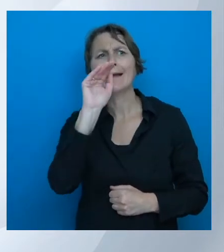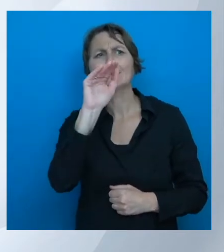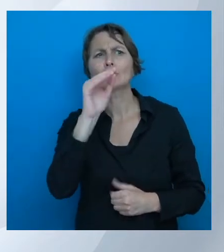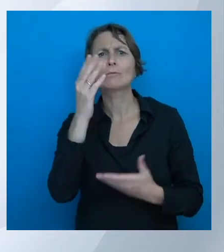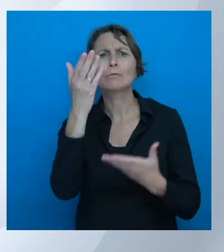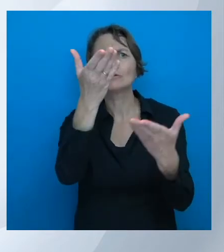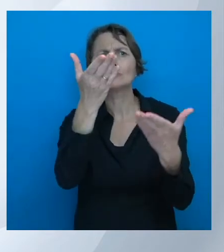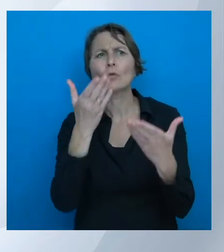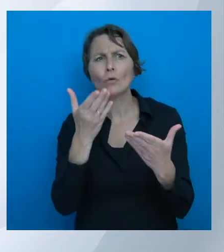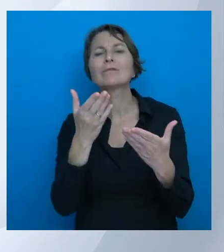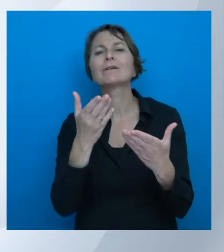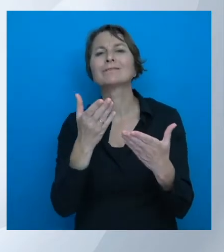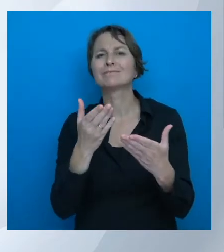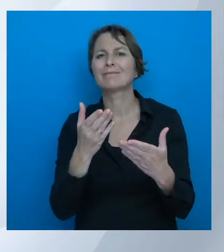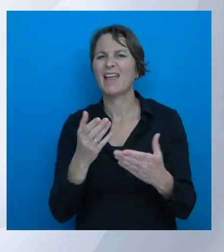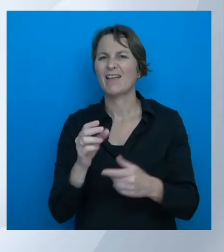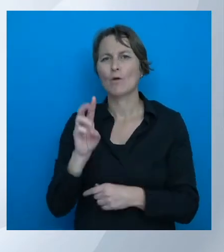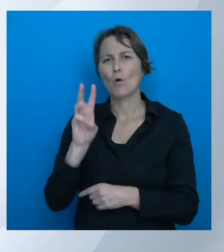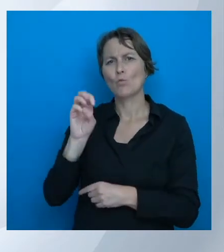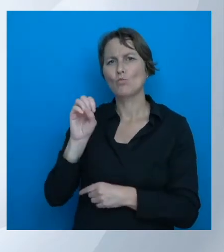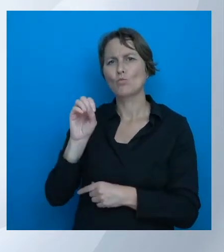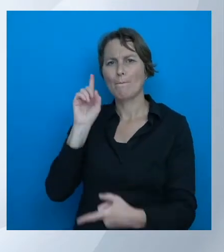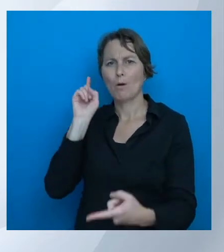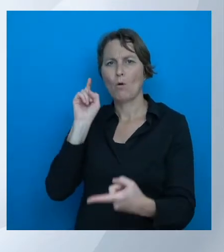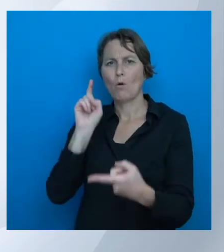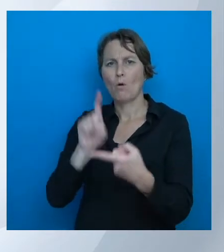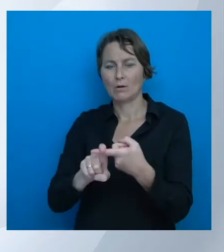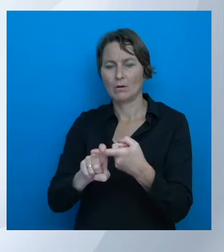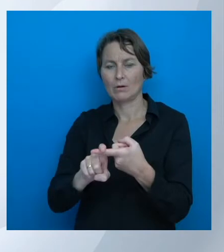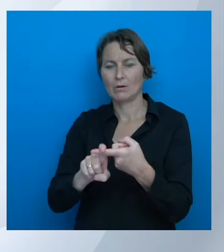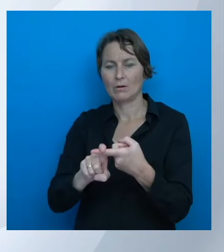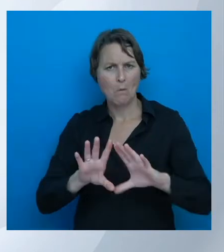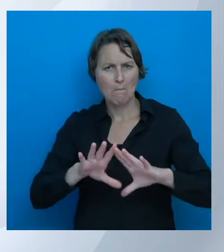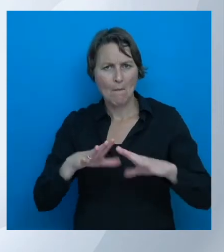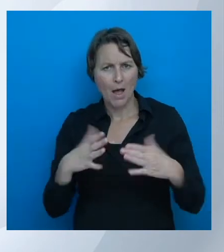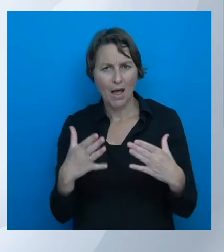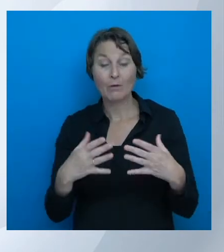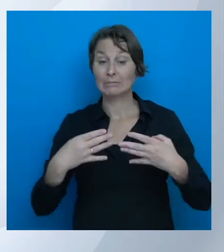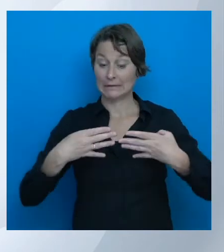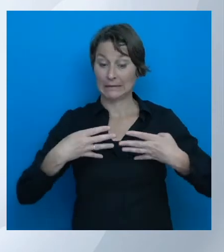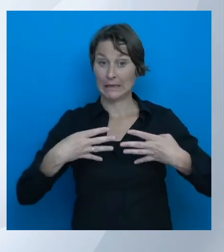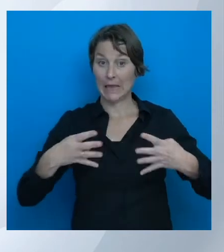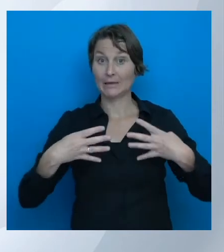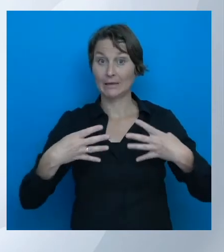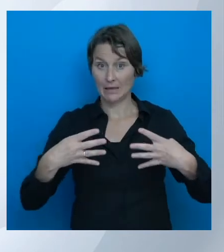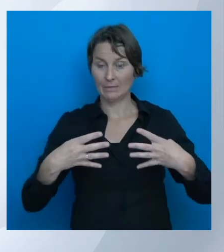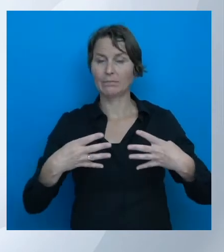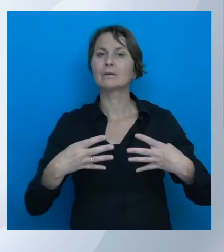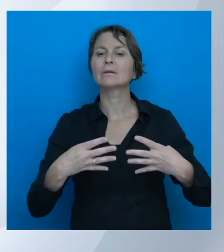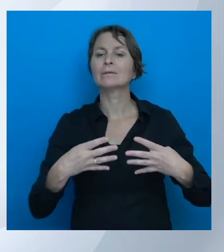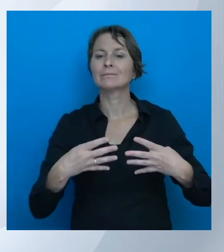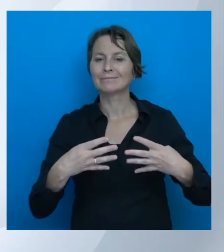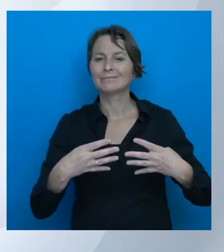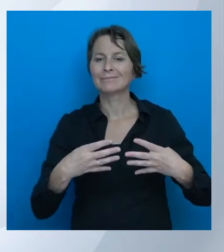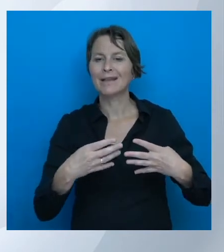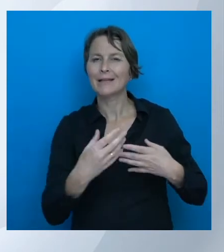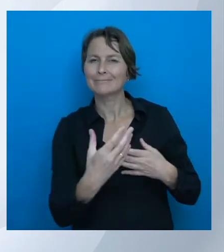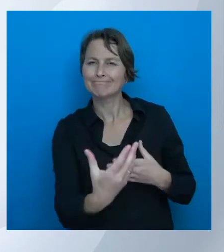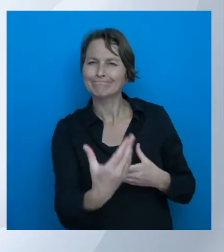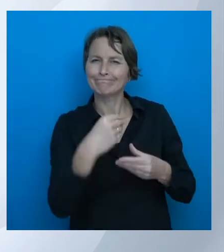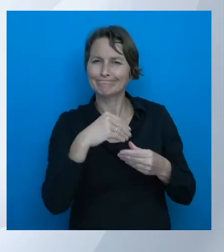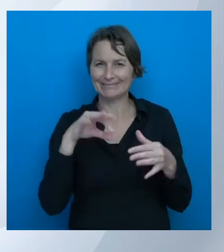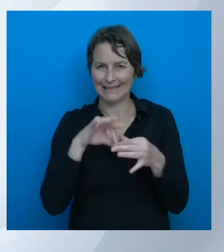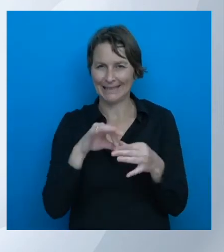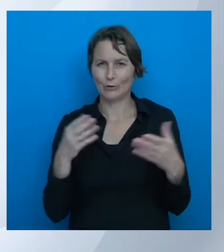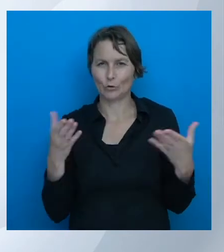does is it brings up a service inside of the cluster that hooks